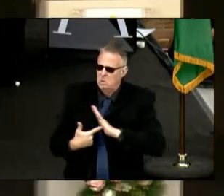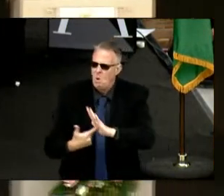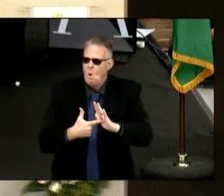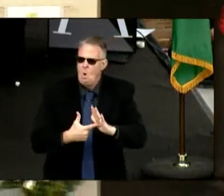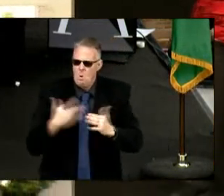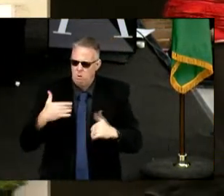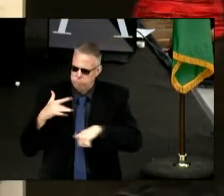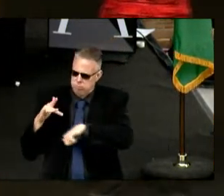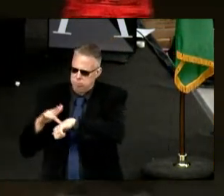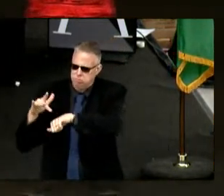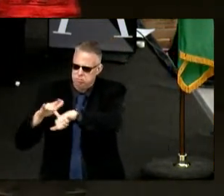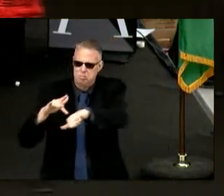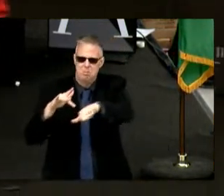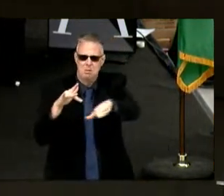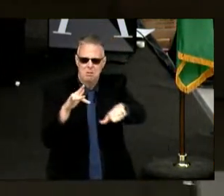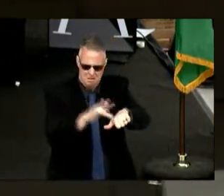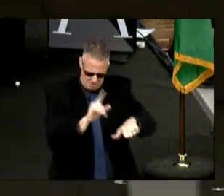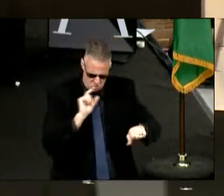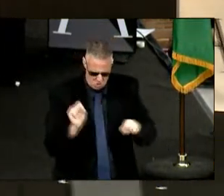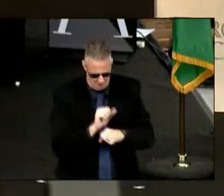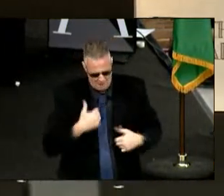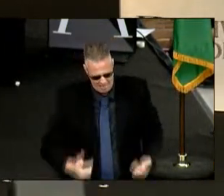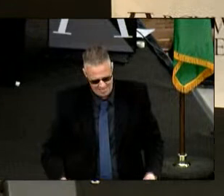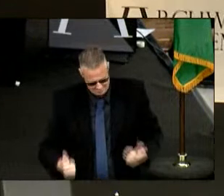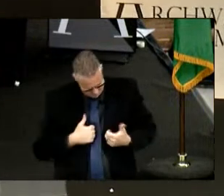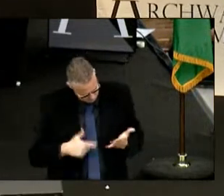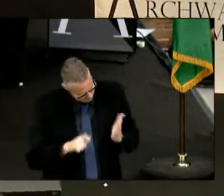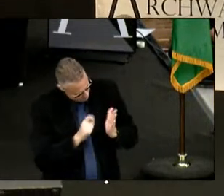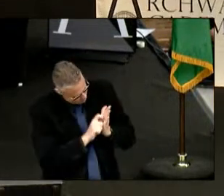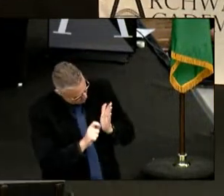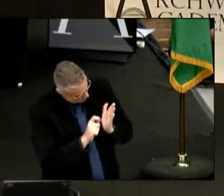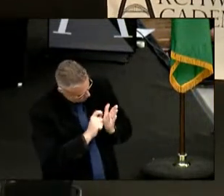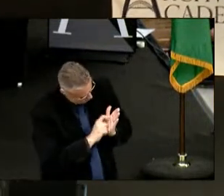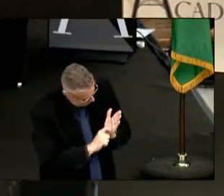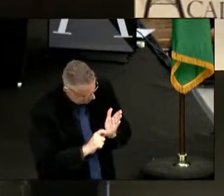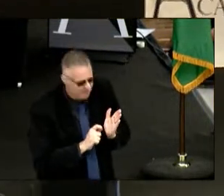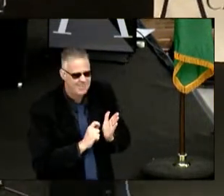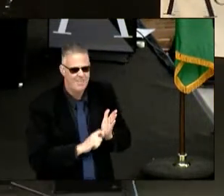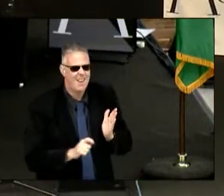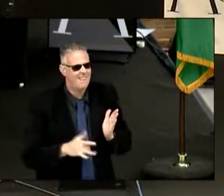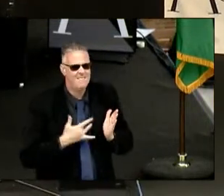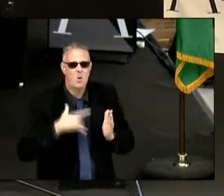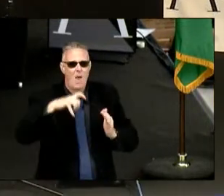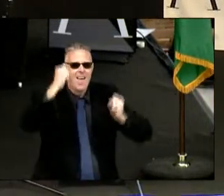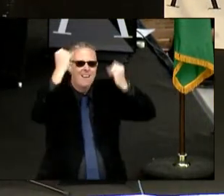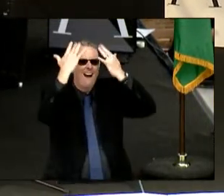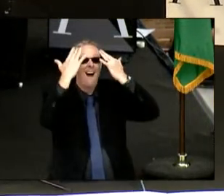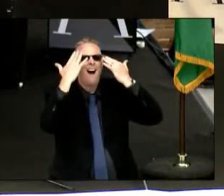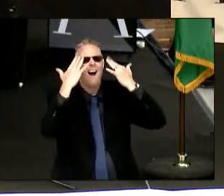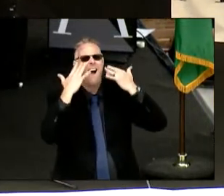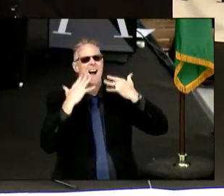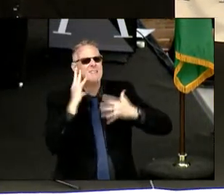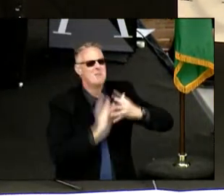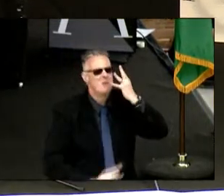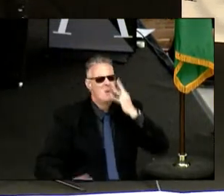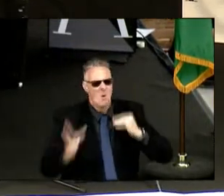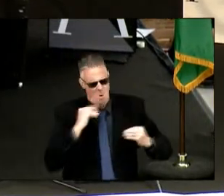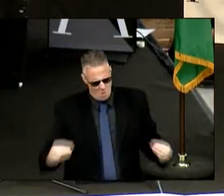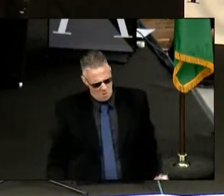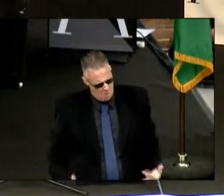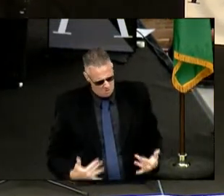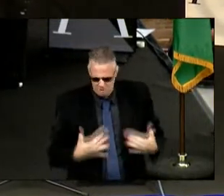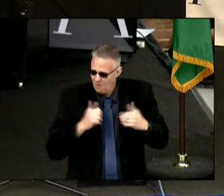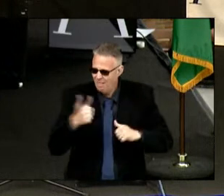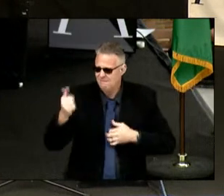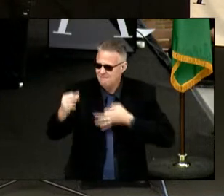live your life with arms wide open. Today is where your book, feel the rain on your skin. No one else